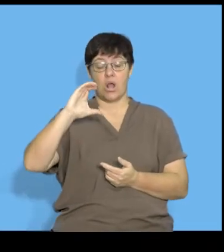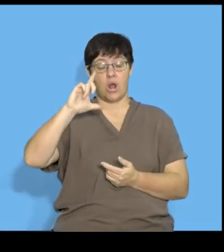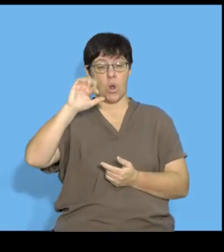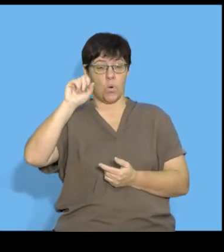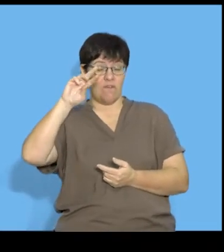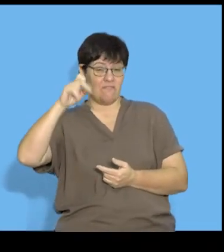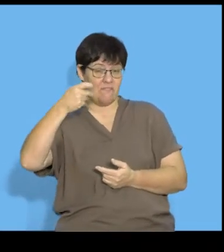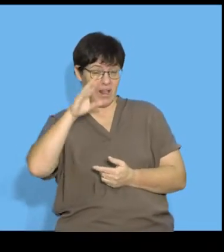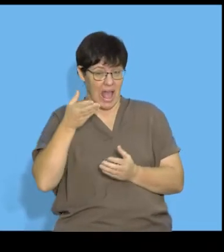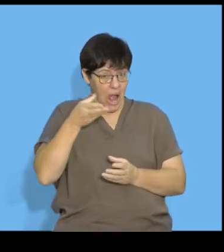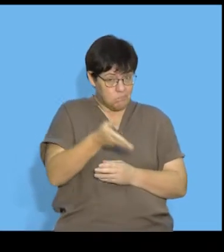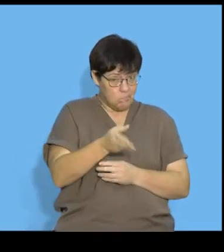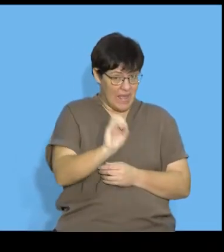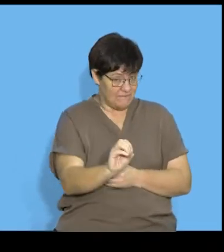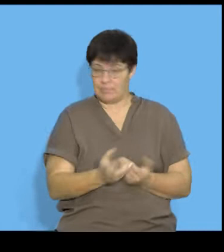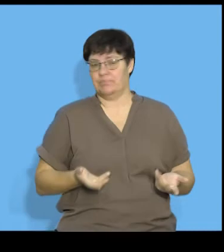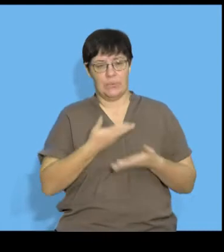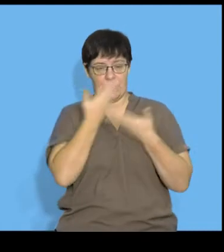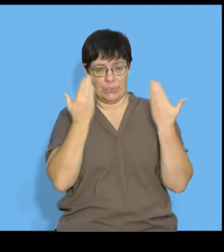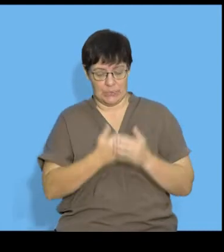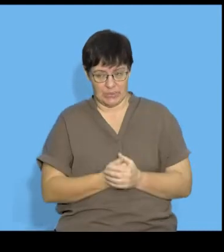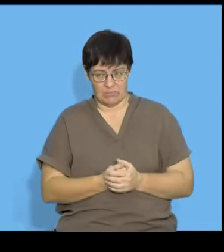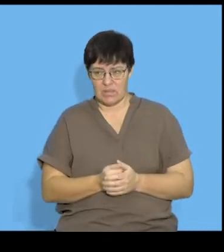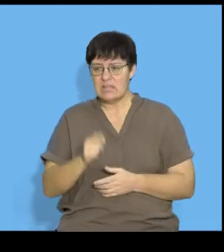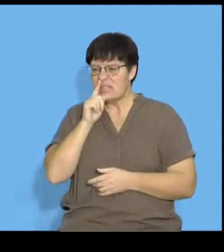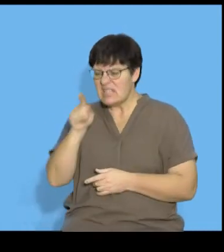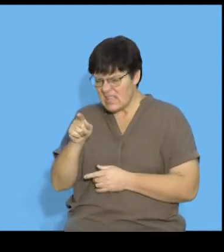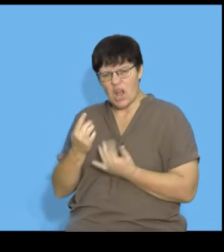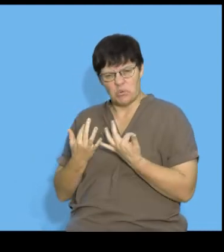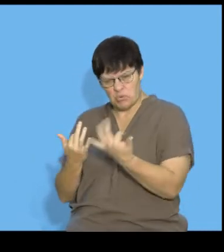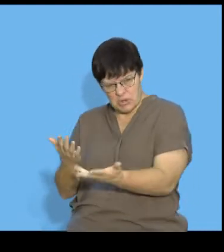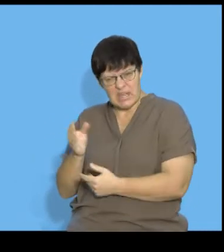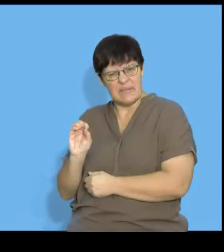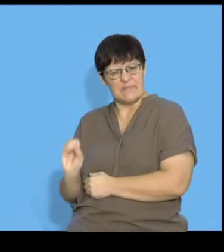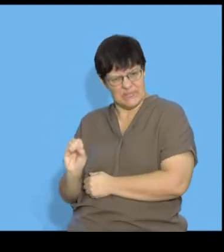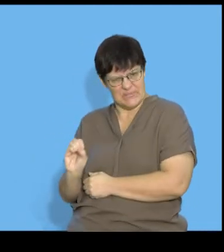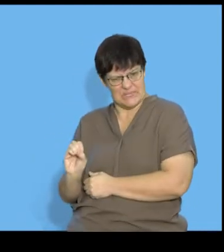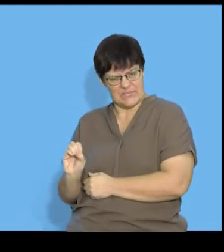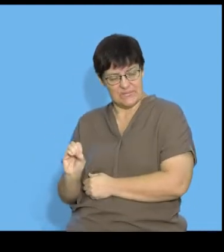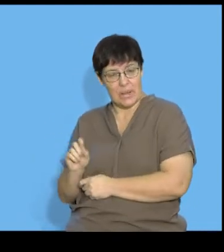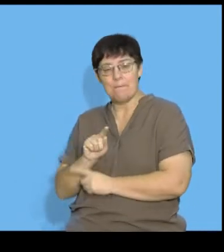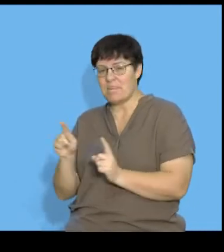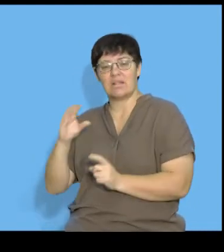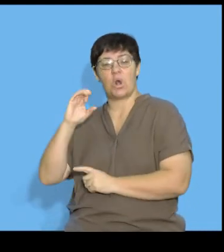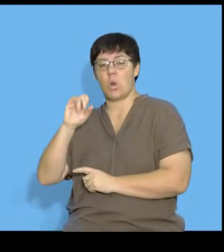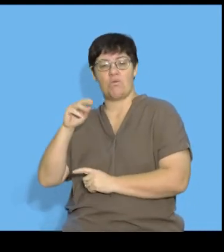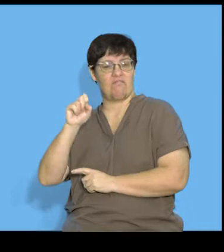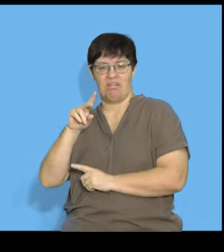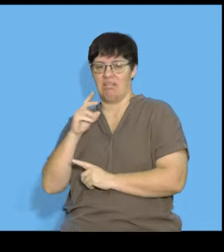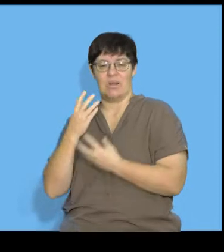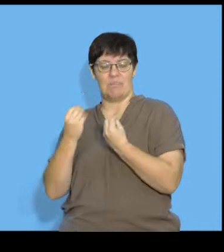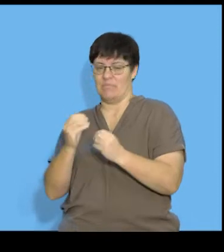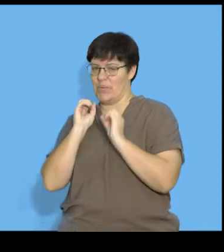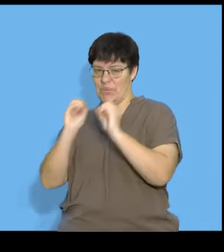the pictures over here, even if you see something kind of greenish on there, there's no chlorophyll. They need